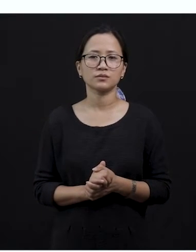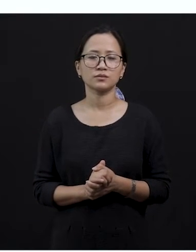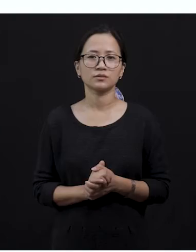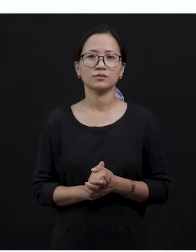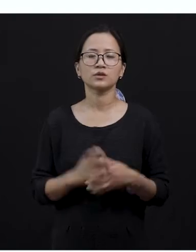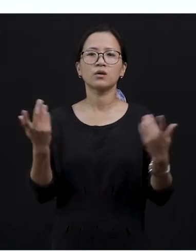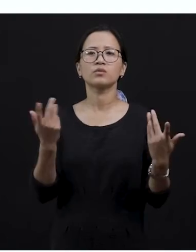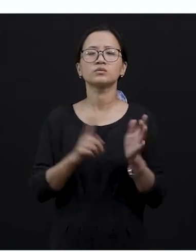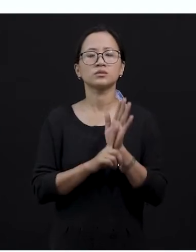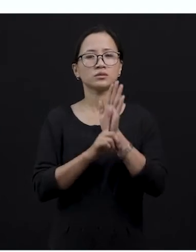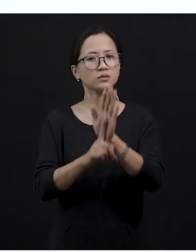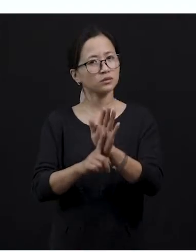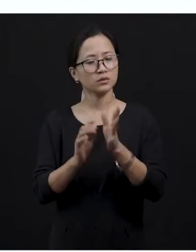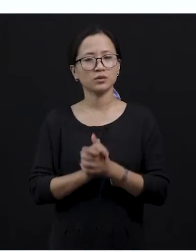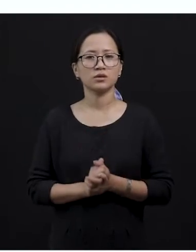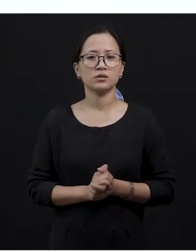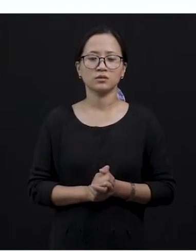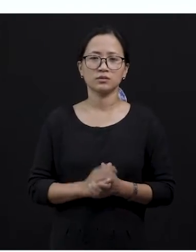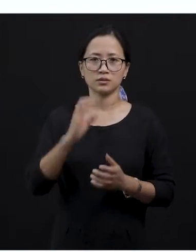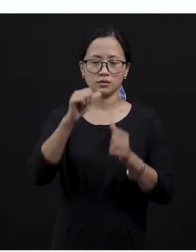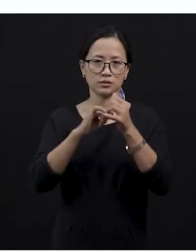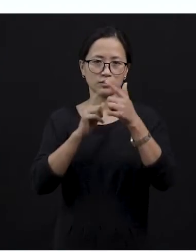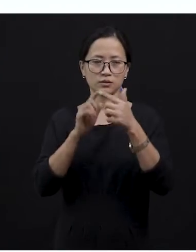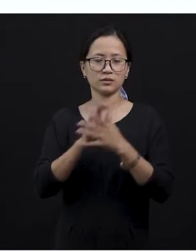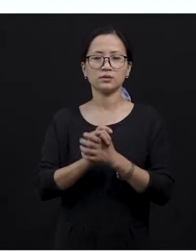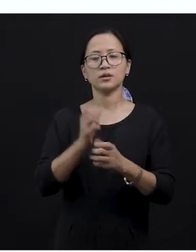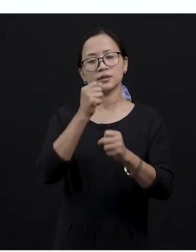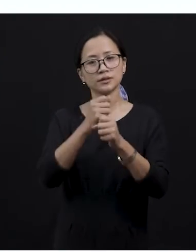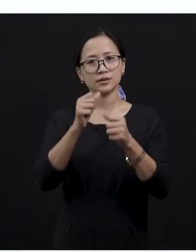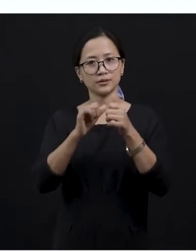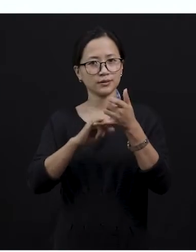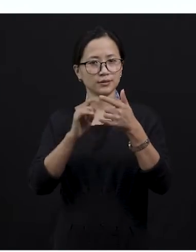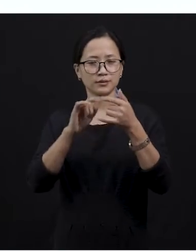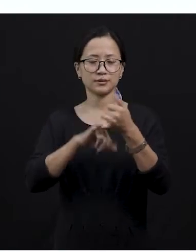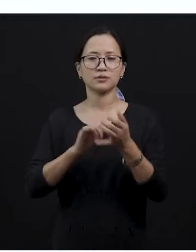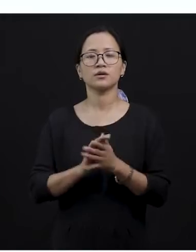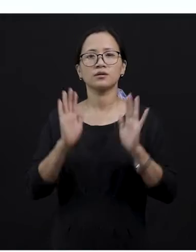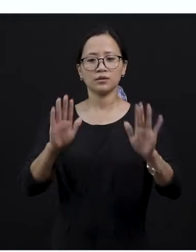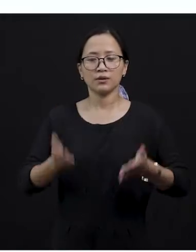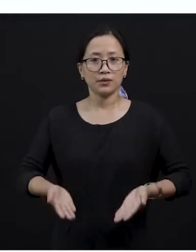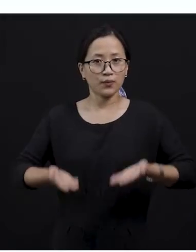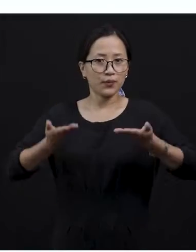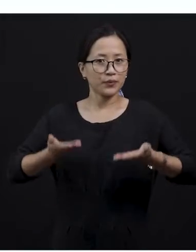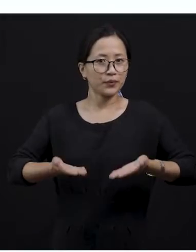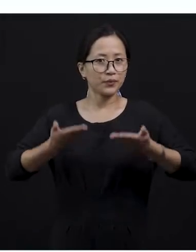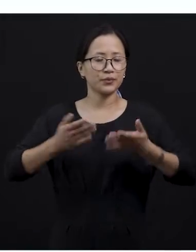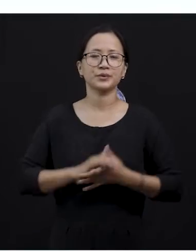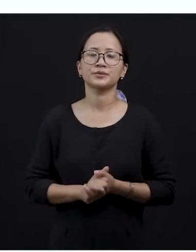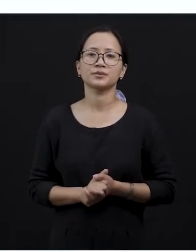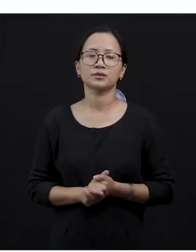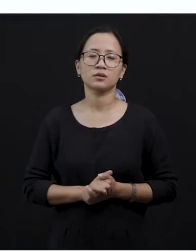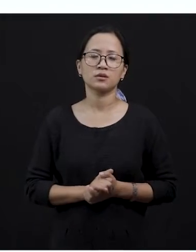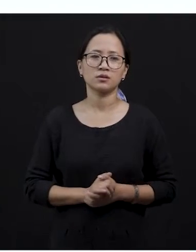So, which shows us that gases have weight. Bhari. Okay? Gases have weight. That means